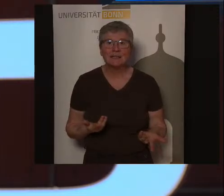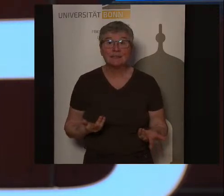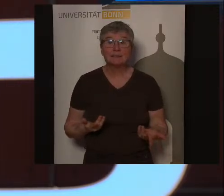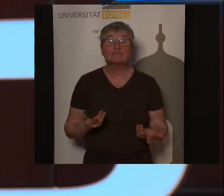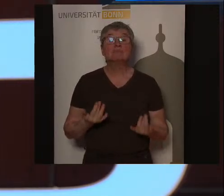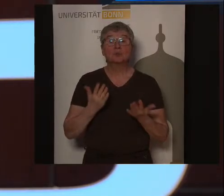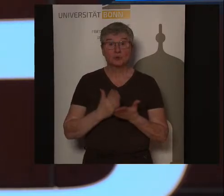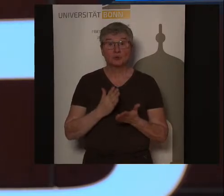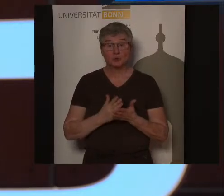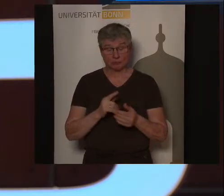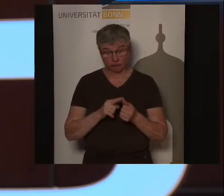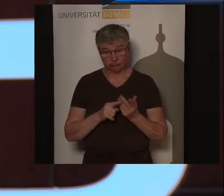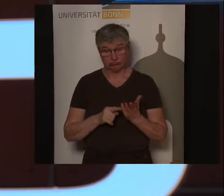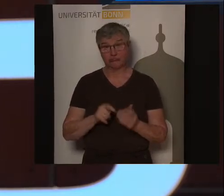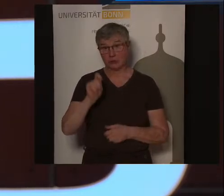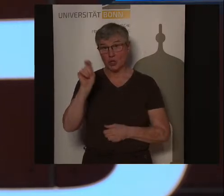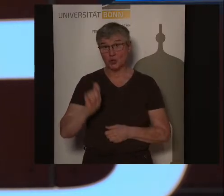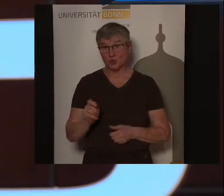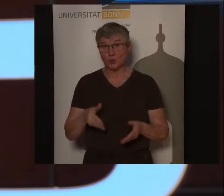didn't attend?